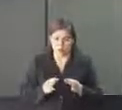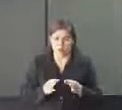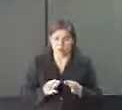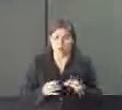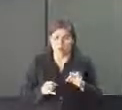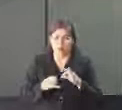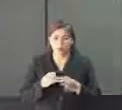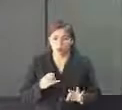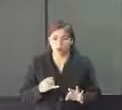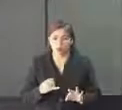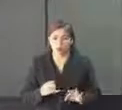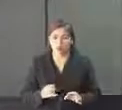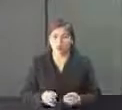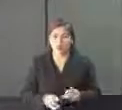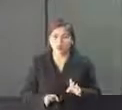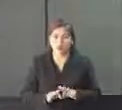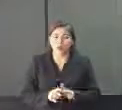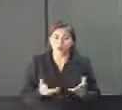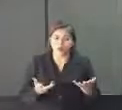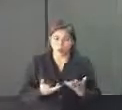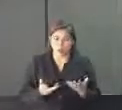and finally,